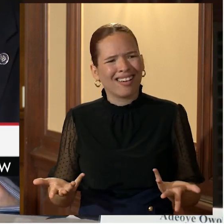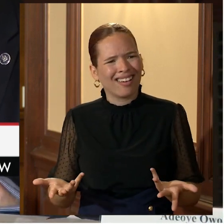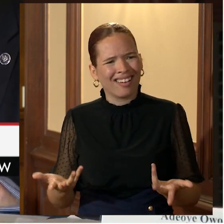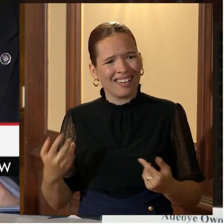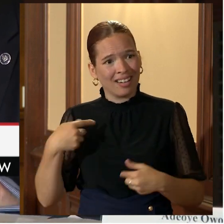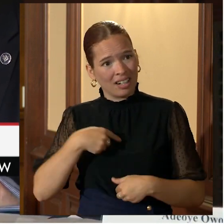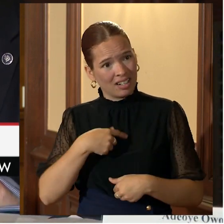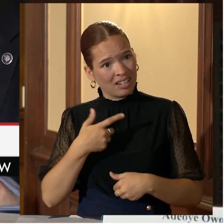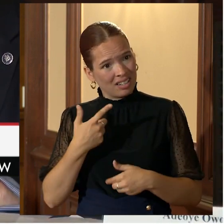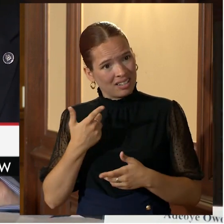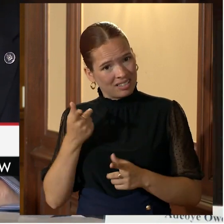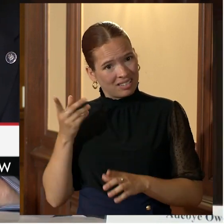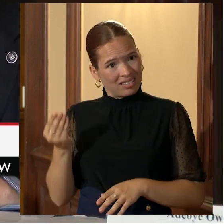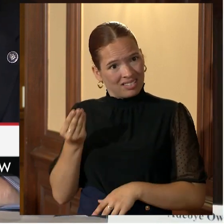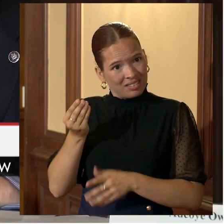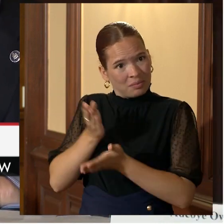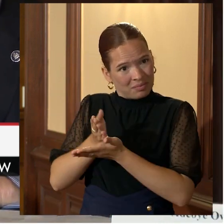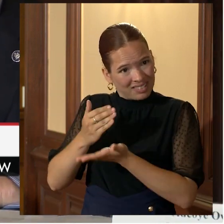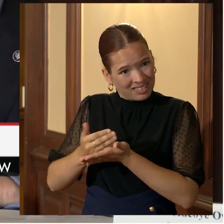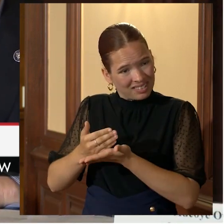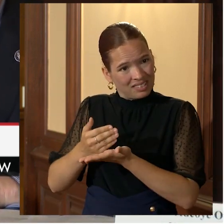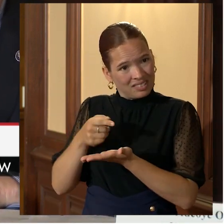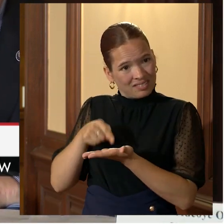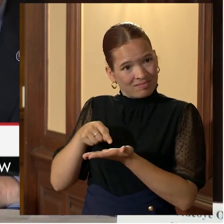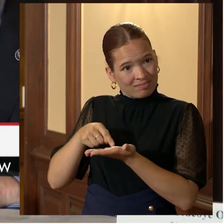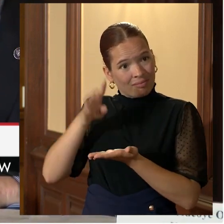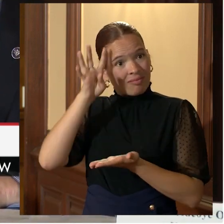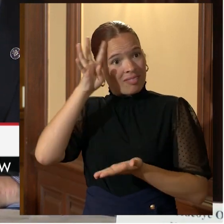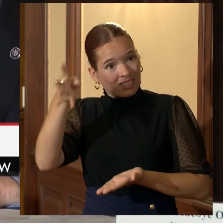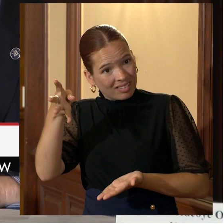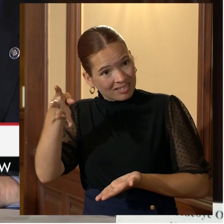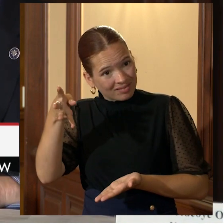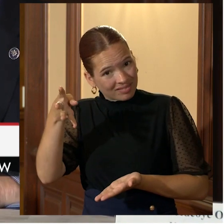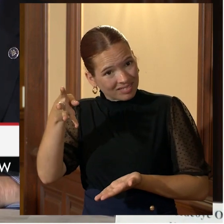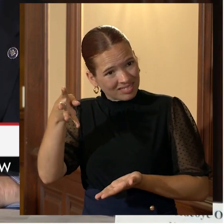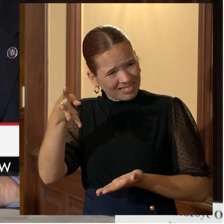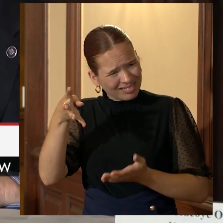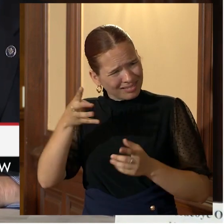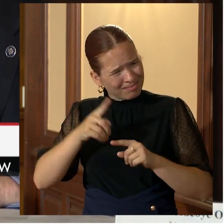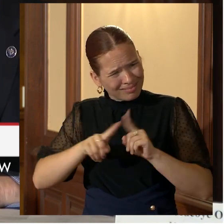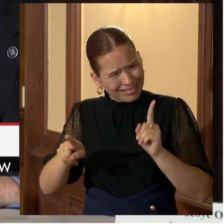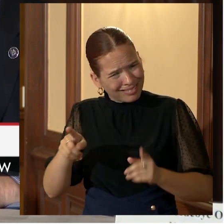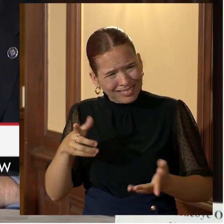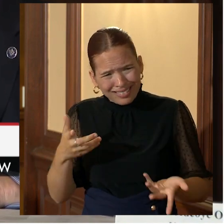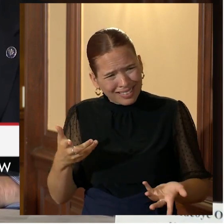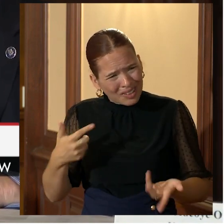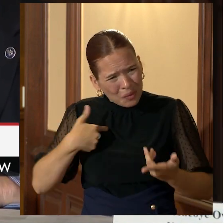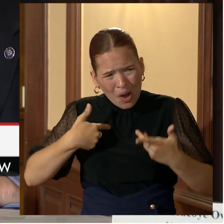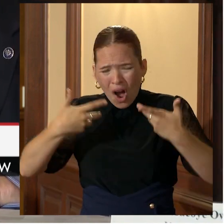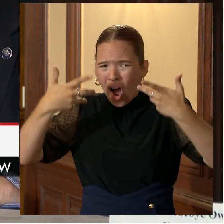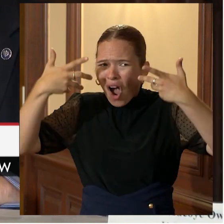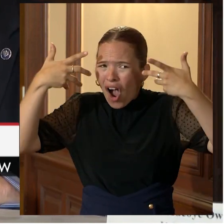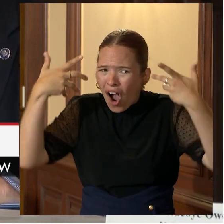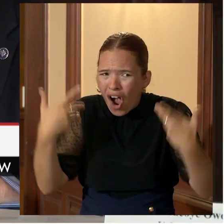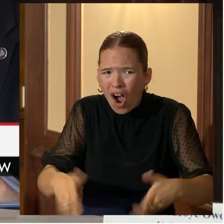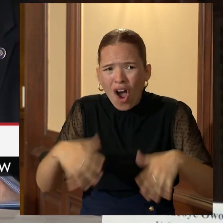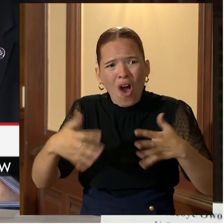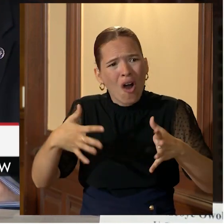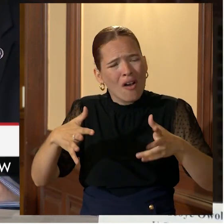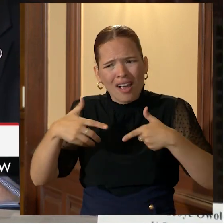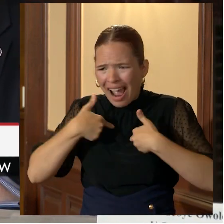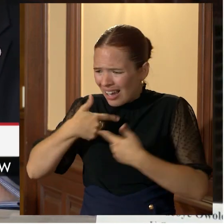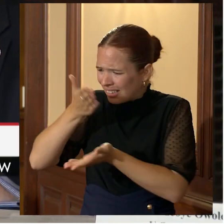raised $1.5 million for the District of Columbia. Now, that makes us the only elected officials in the District